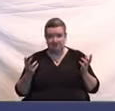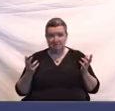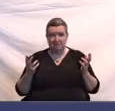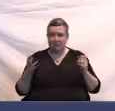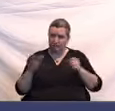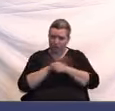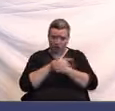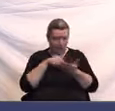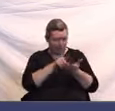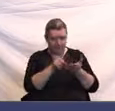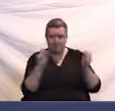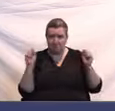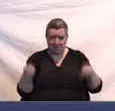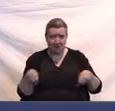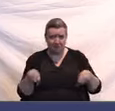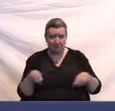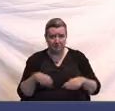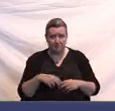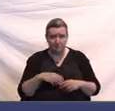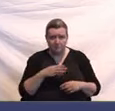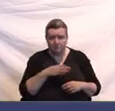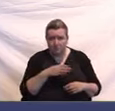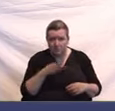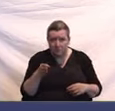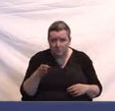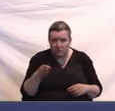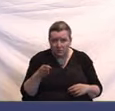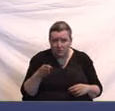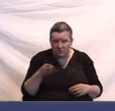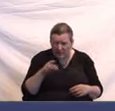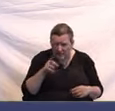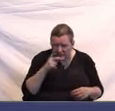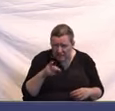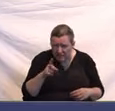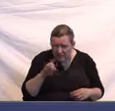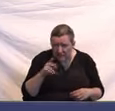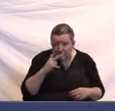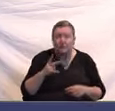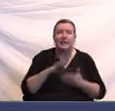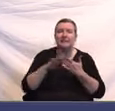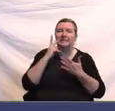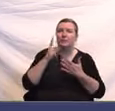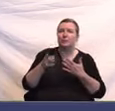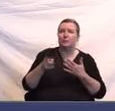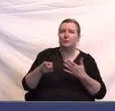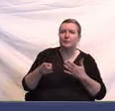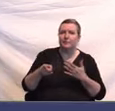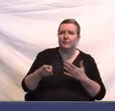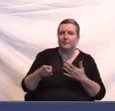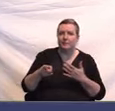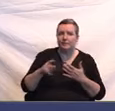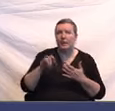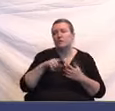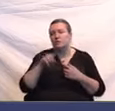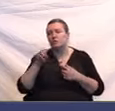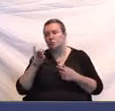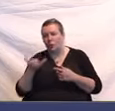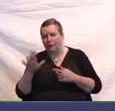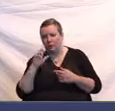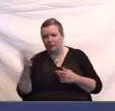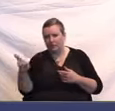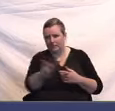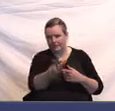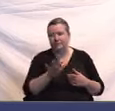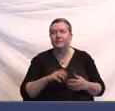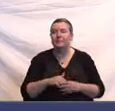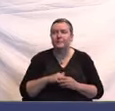Let's go. Is that Daniel? Is that you? Nice to have you here, and then we'll go back to Joey and Alex. Hi, Governor. Thanks for having us here.